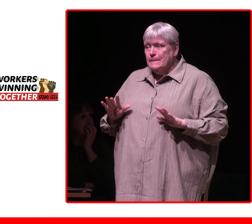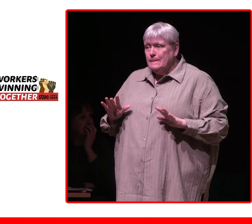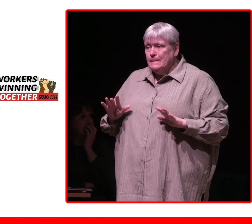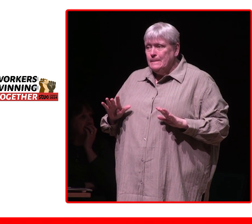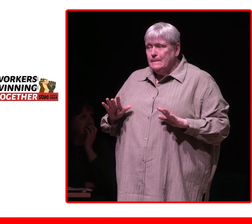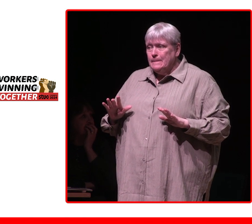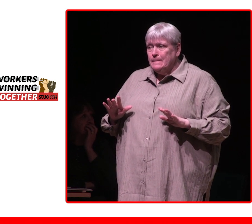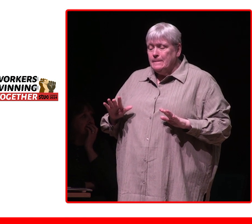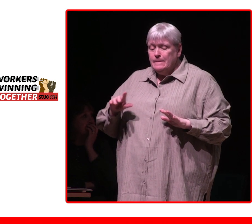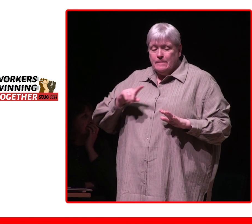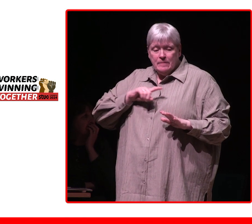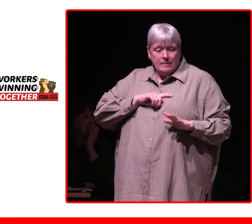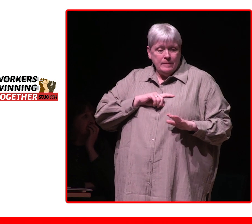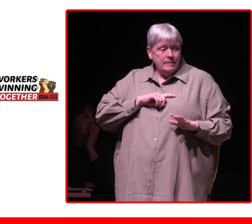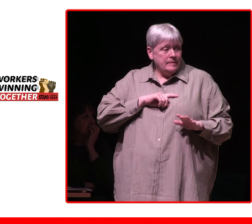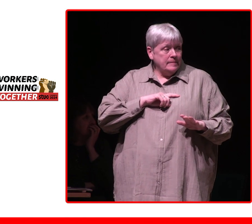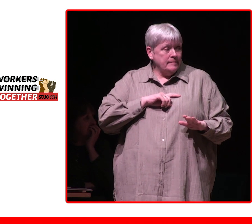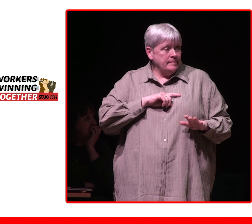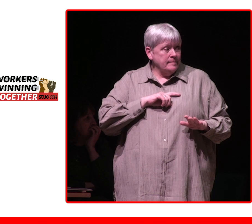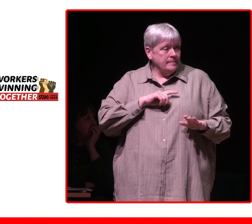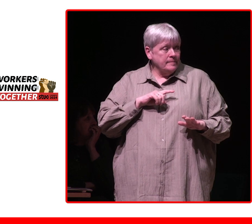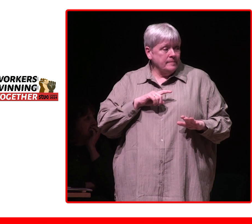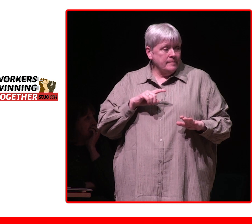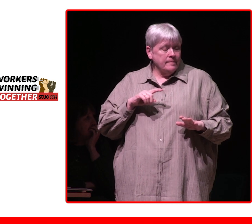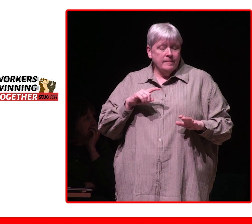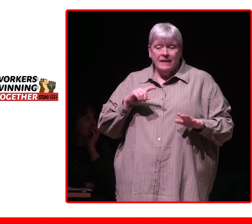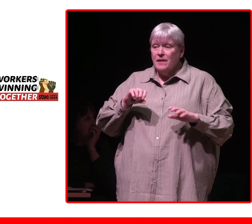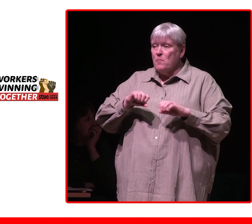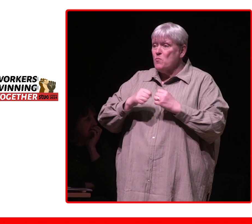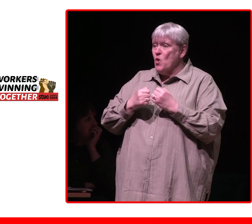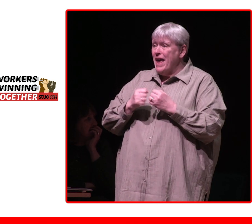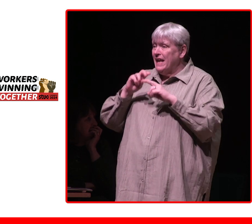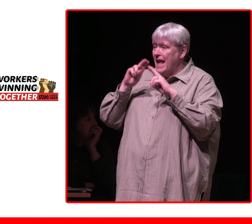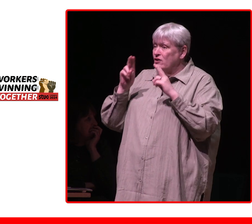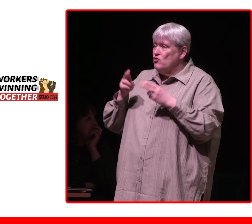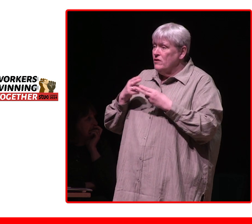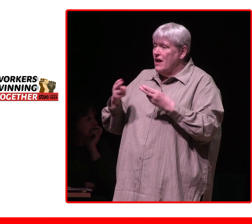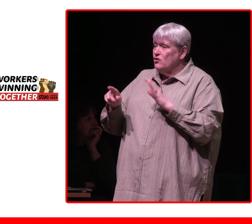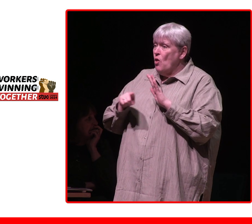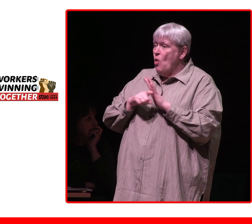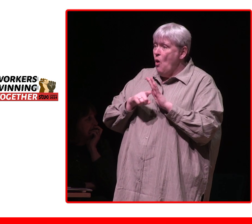looks likely Israel is in breach of international law.